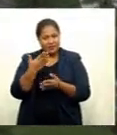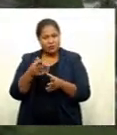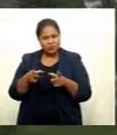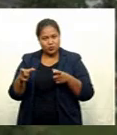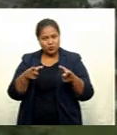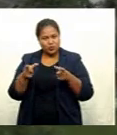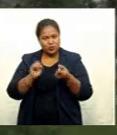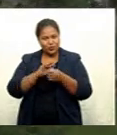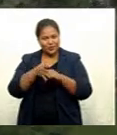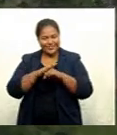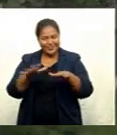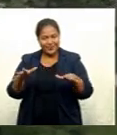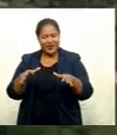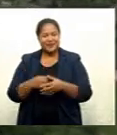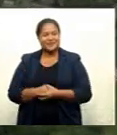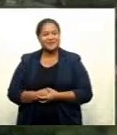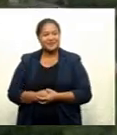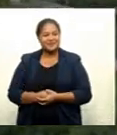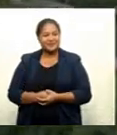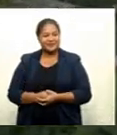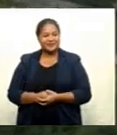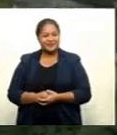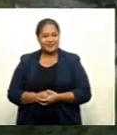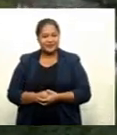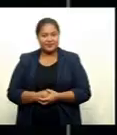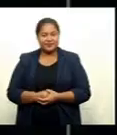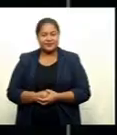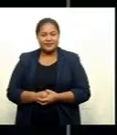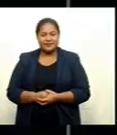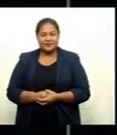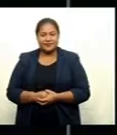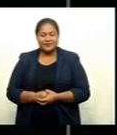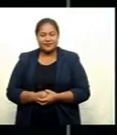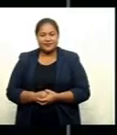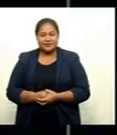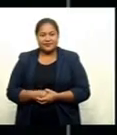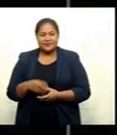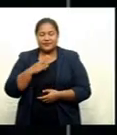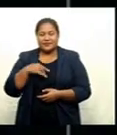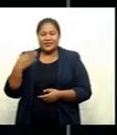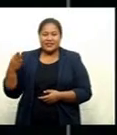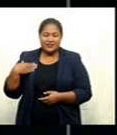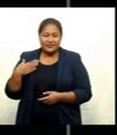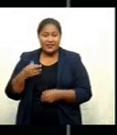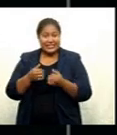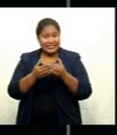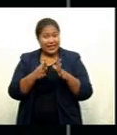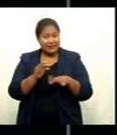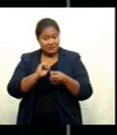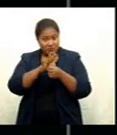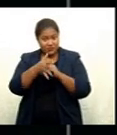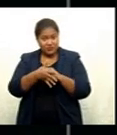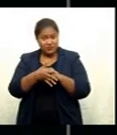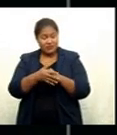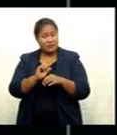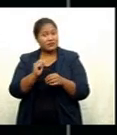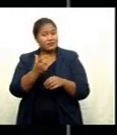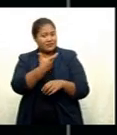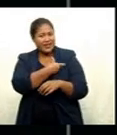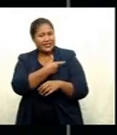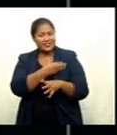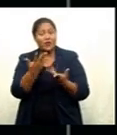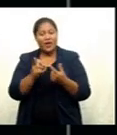of coronavirus. Kuroy Tantulala, FBC News. The Ministry of Health started its COVID-19 vaccination campaign